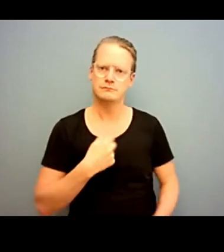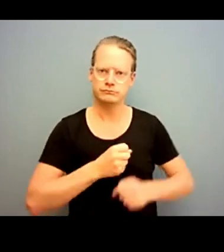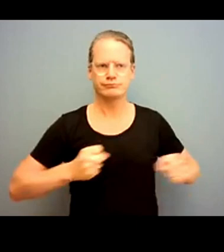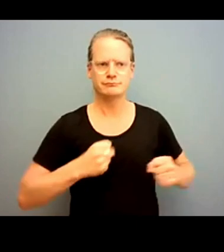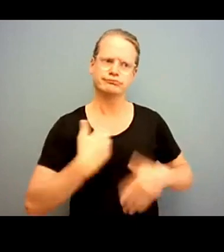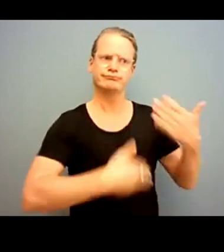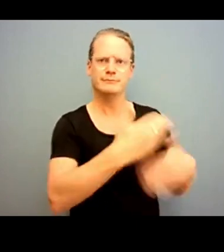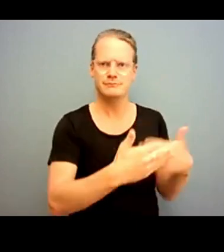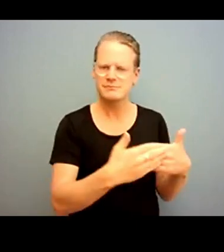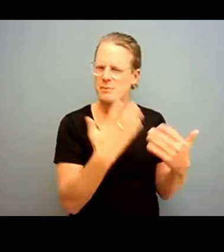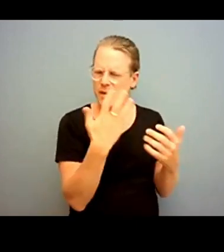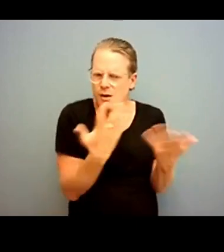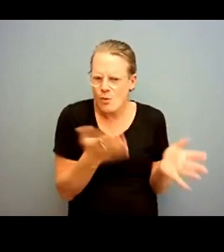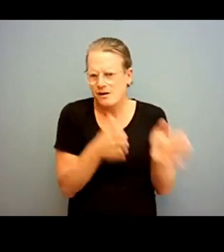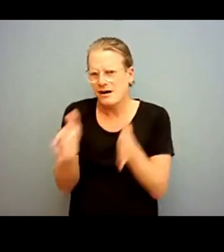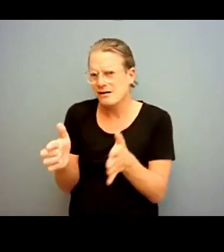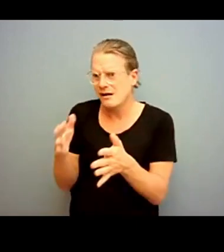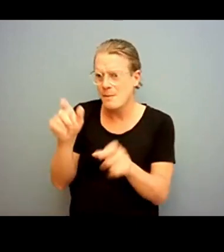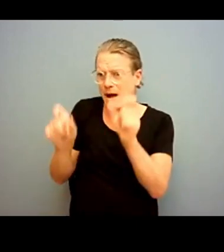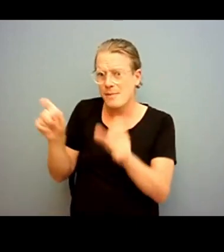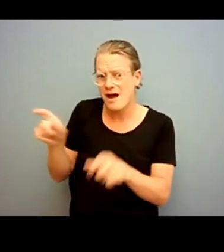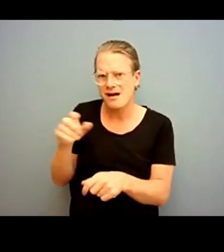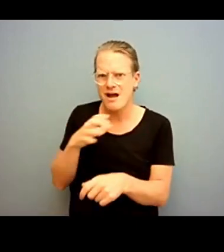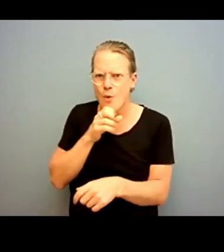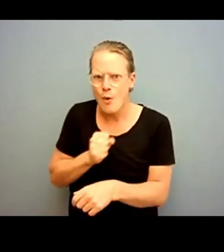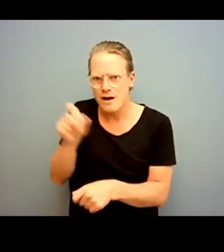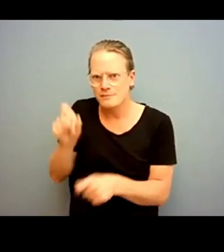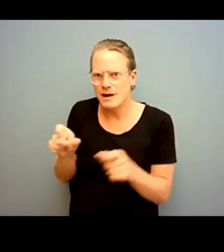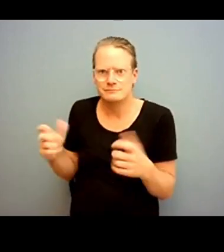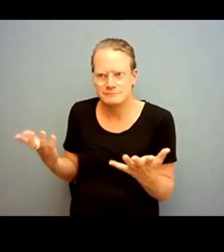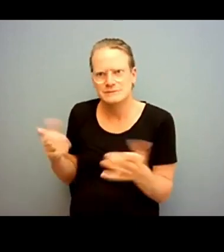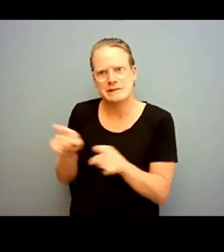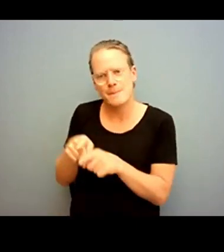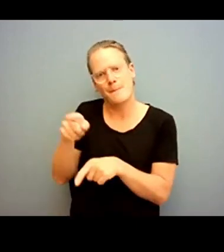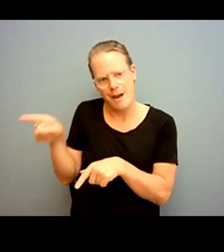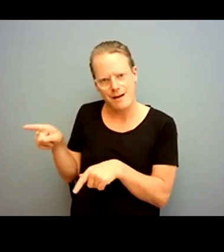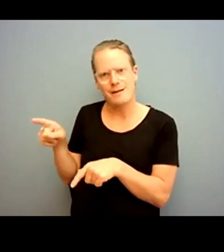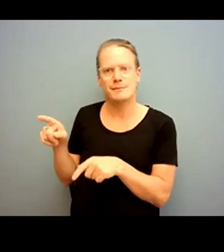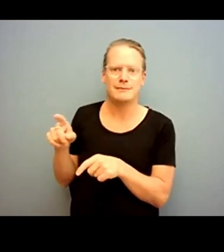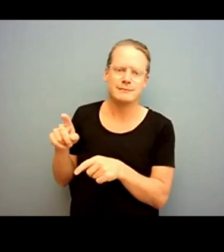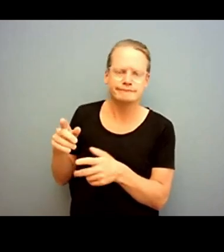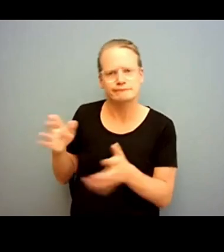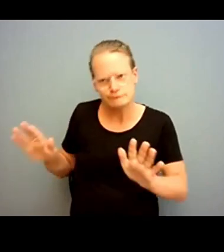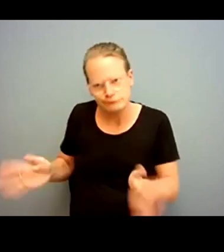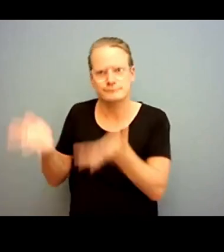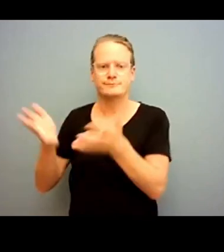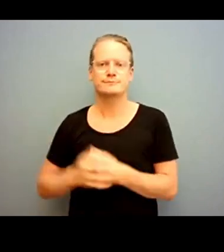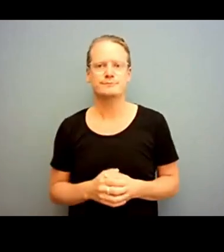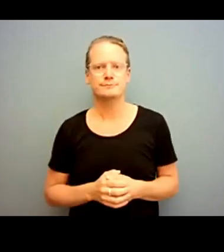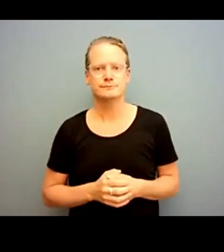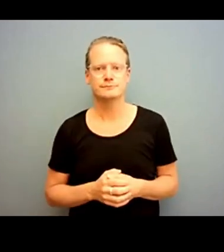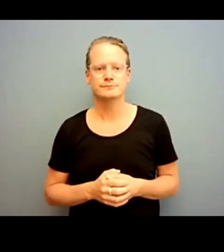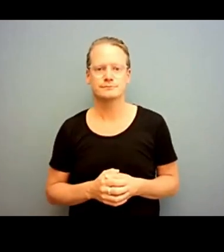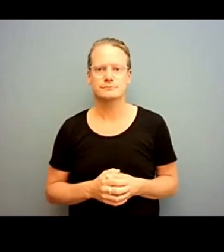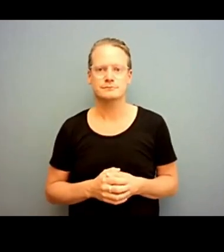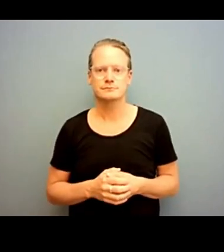intersectionality is being taken seriously. Indigeneity, as you know, gets a passing mention in the